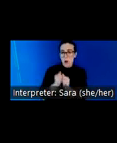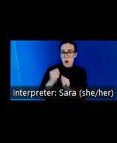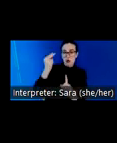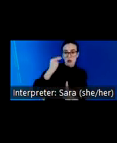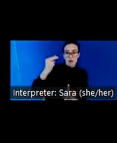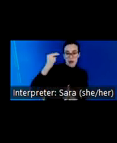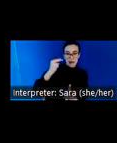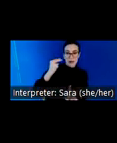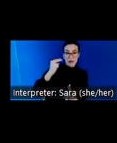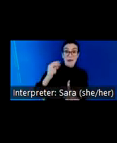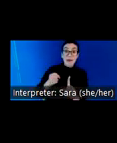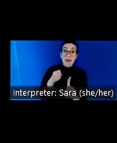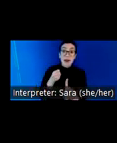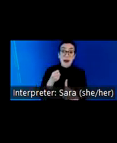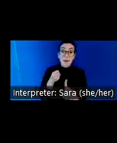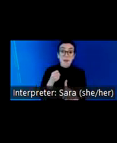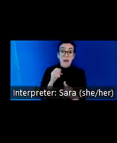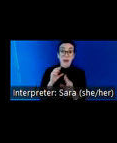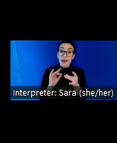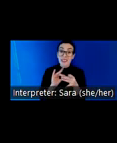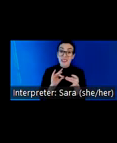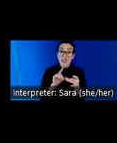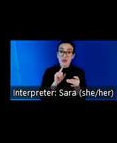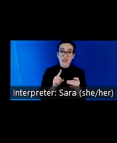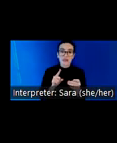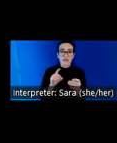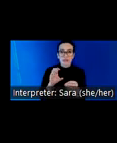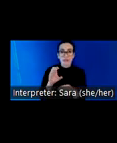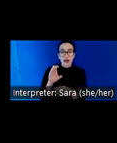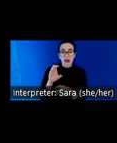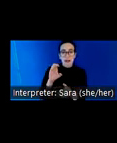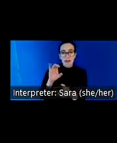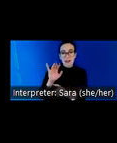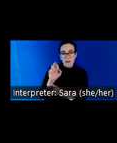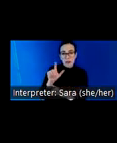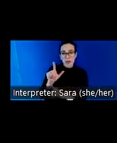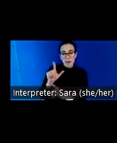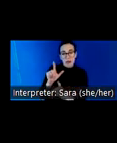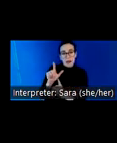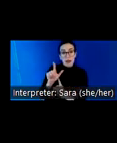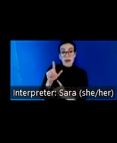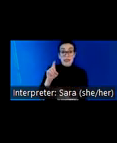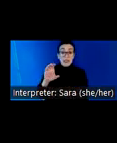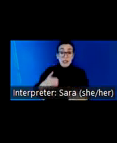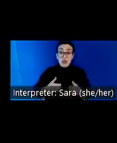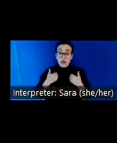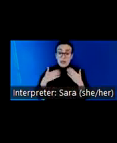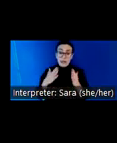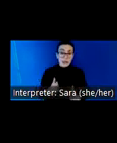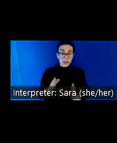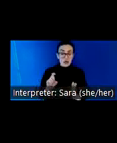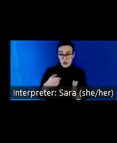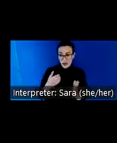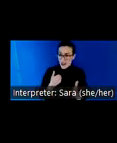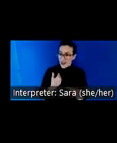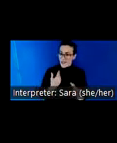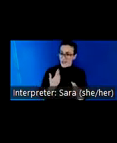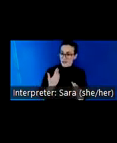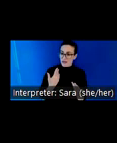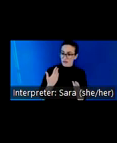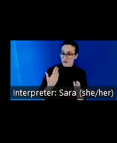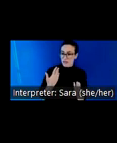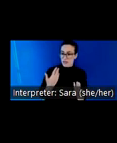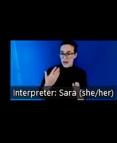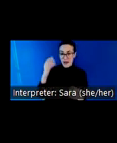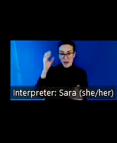one. It's that DC residents deserve to have a say in what surveillance technologies police and other government agencies